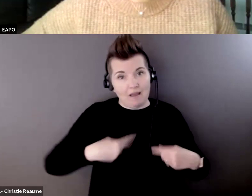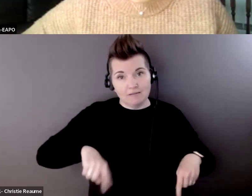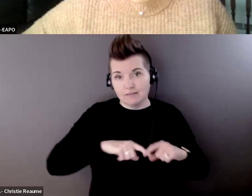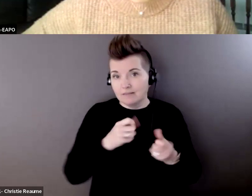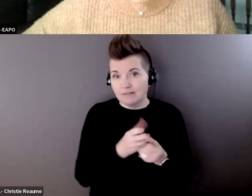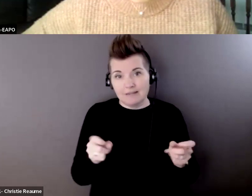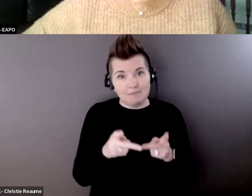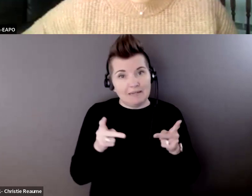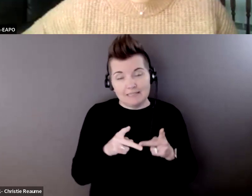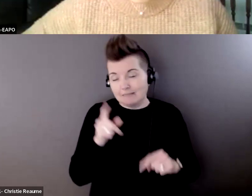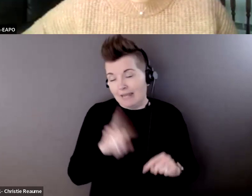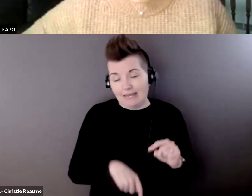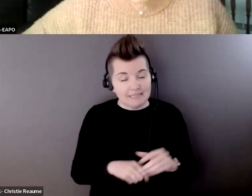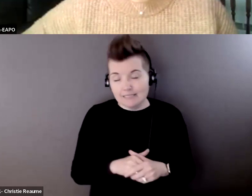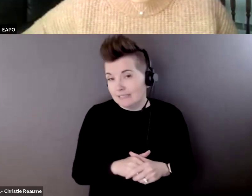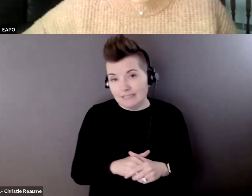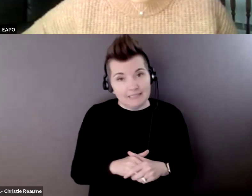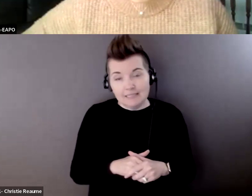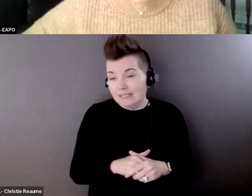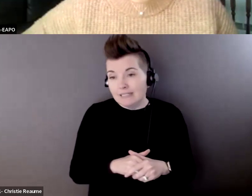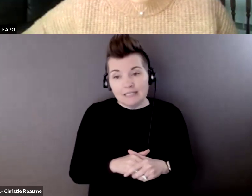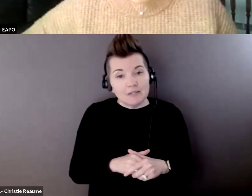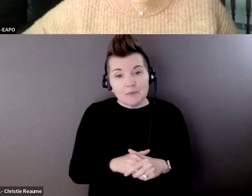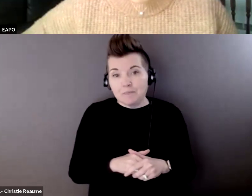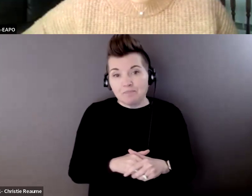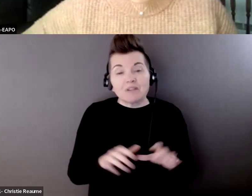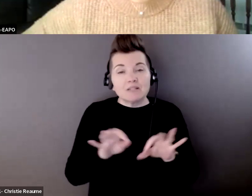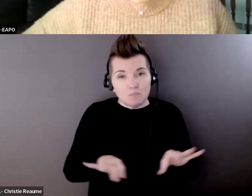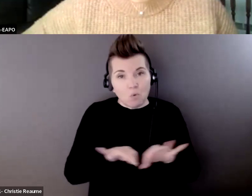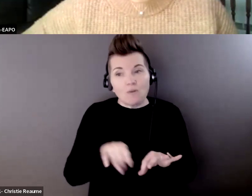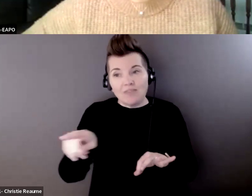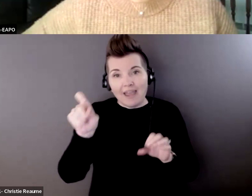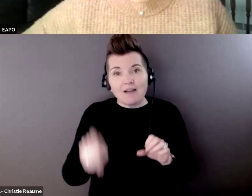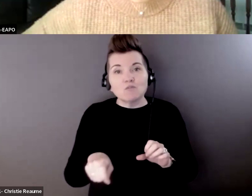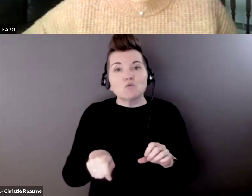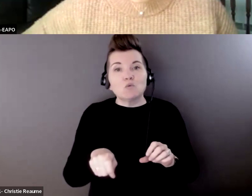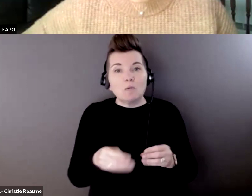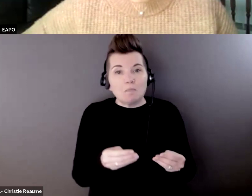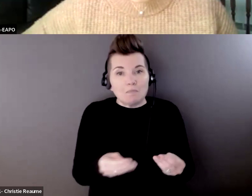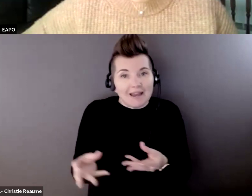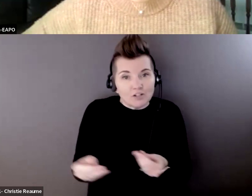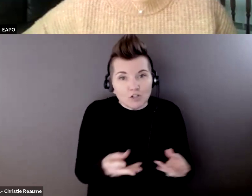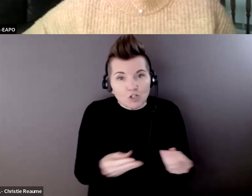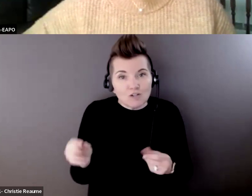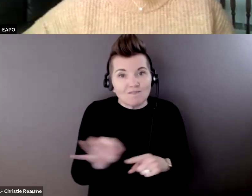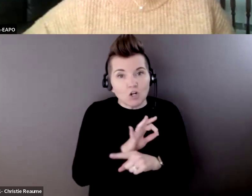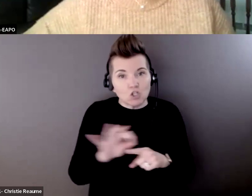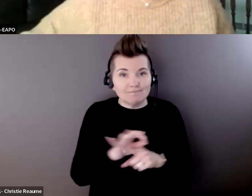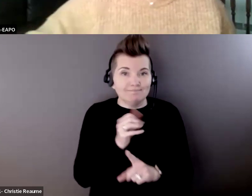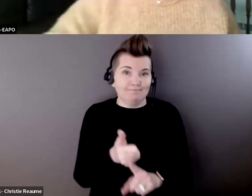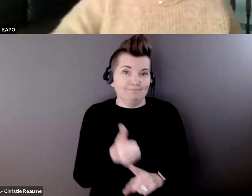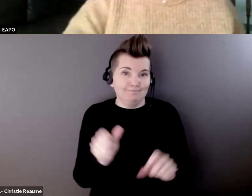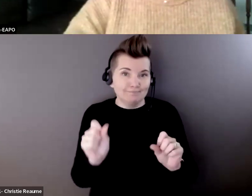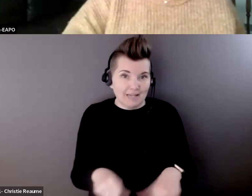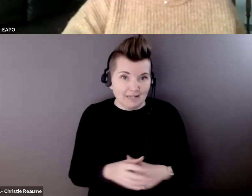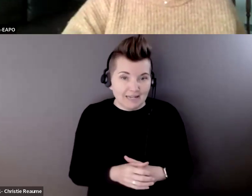We do ask them to have the ability to manage and function on their own within that. So I think we've gone